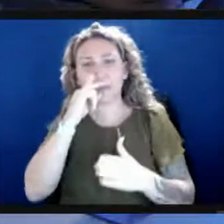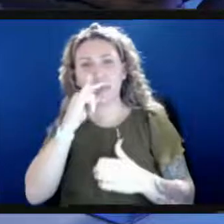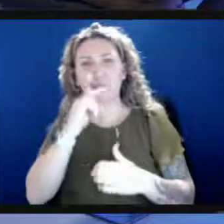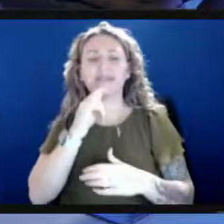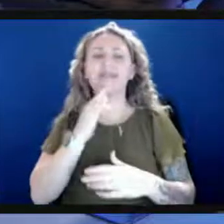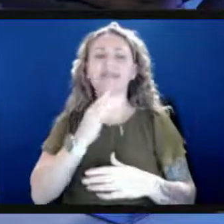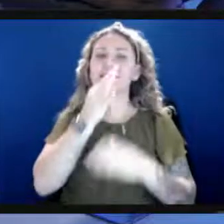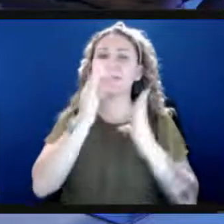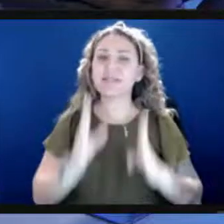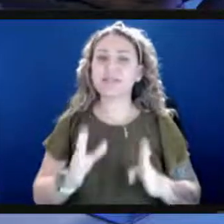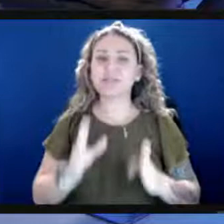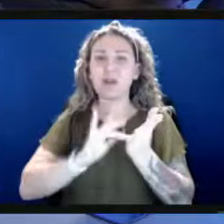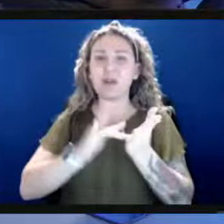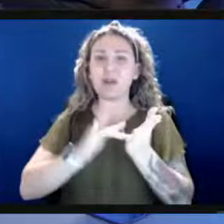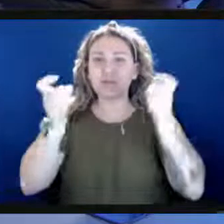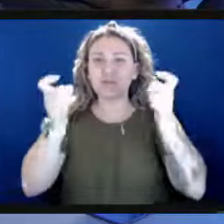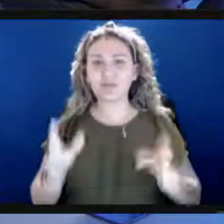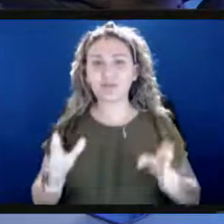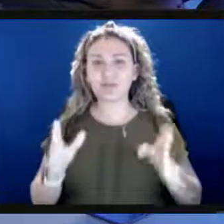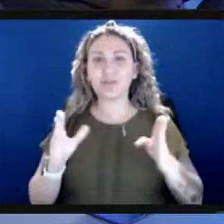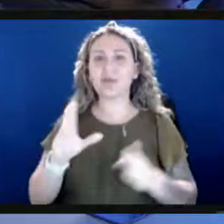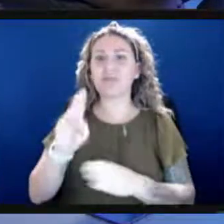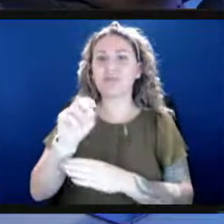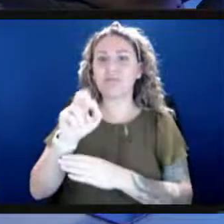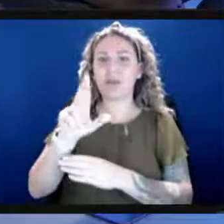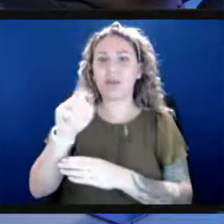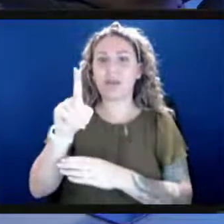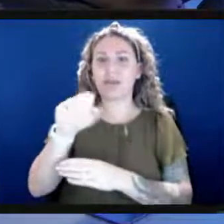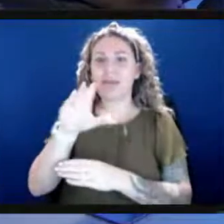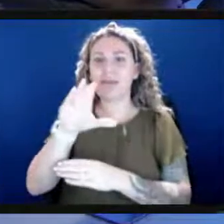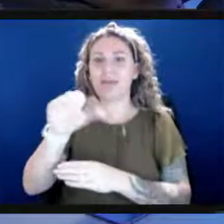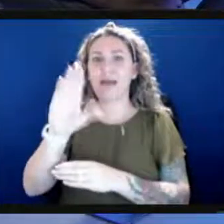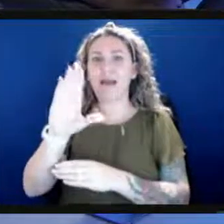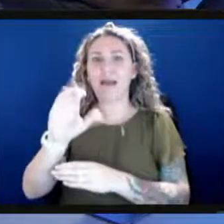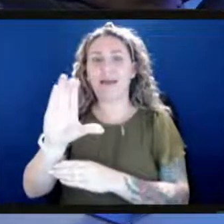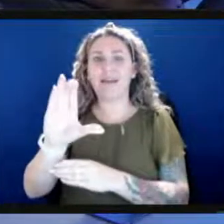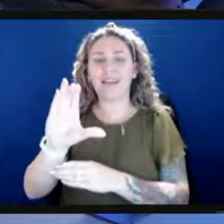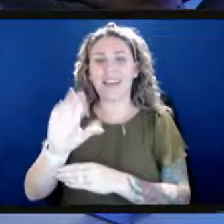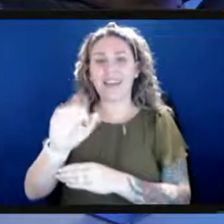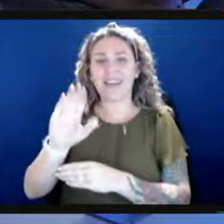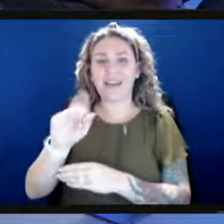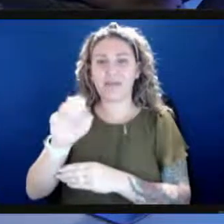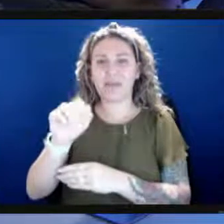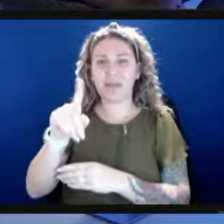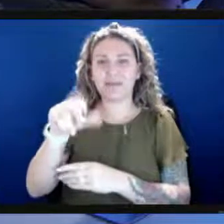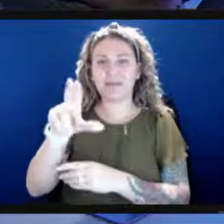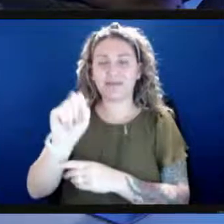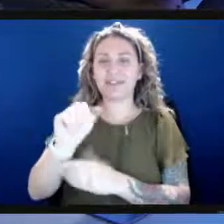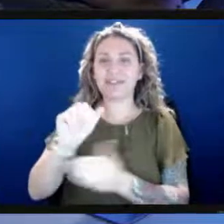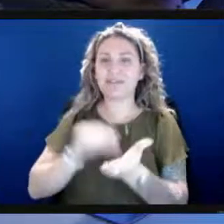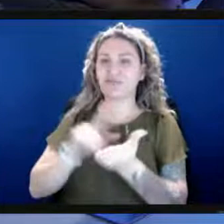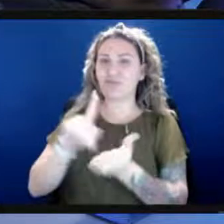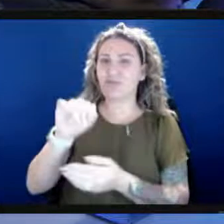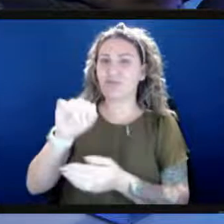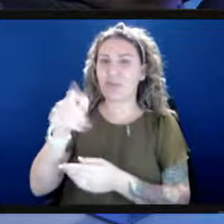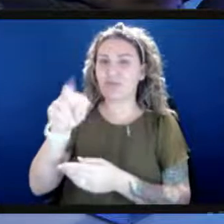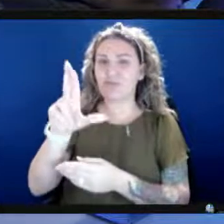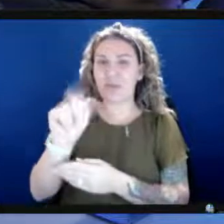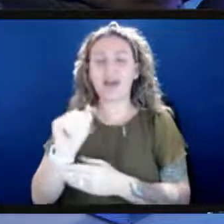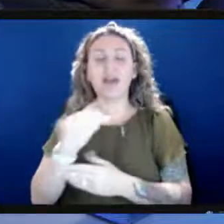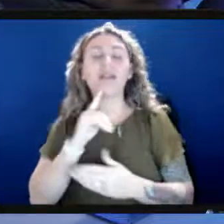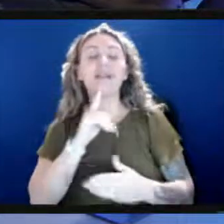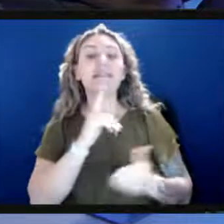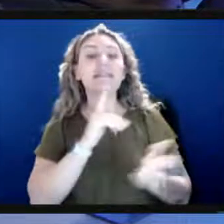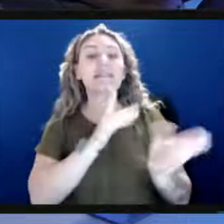of Kansas Health System Marillac Campus, Dr. Mitchell Douglas, welcome. Psychiatrist and Medical Director of our Addiction Clinic, Dr.